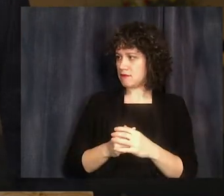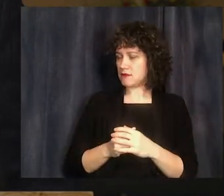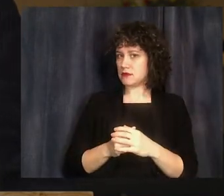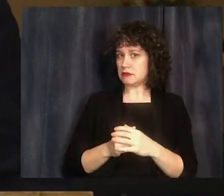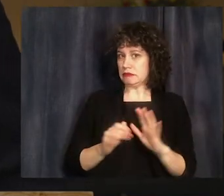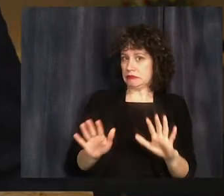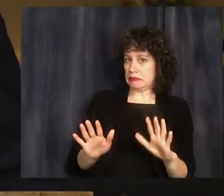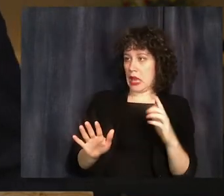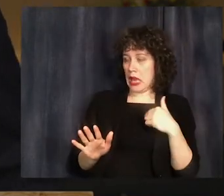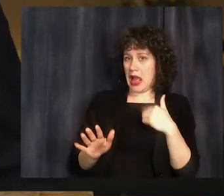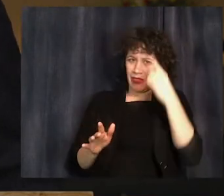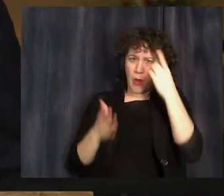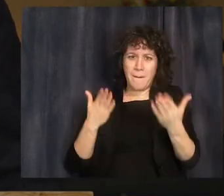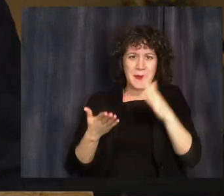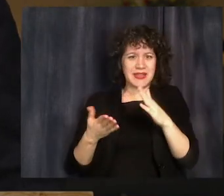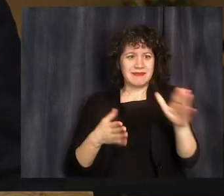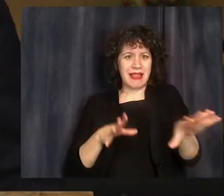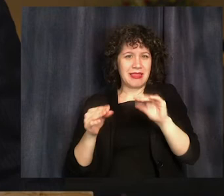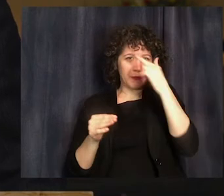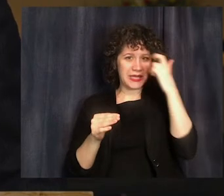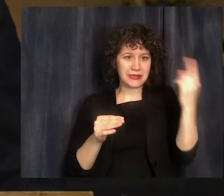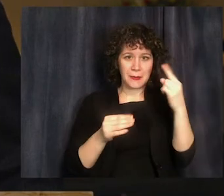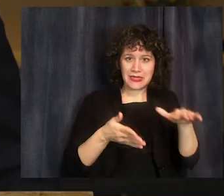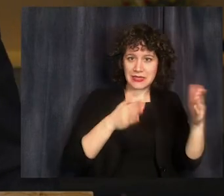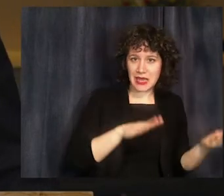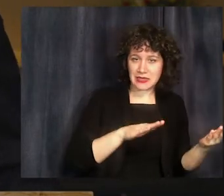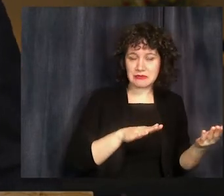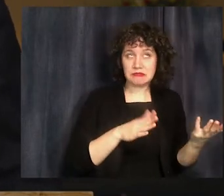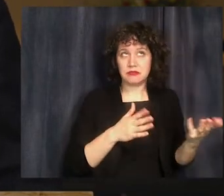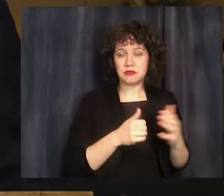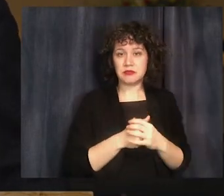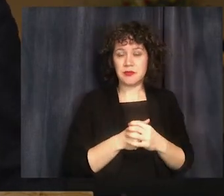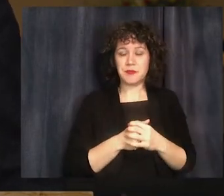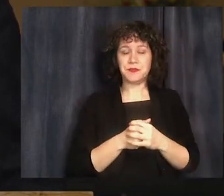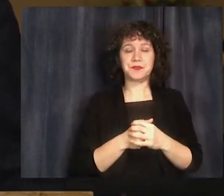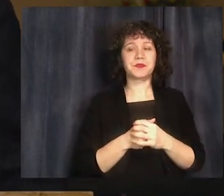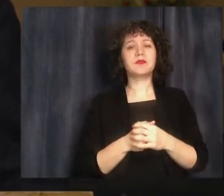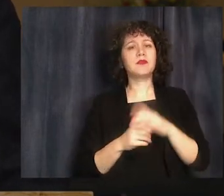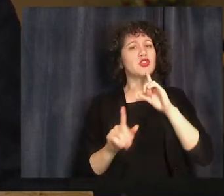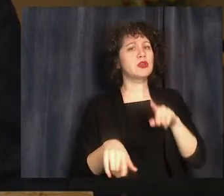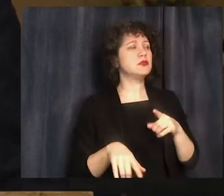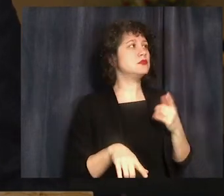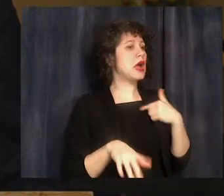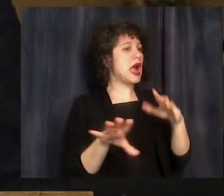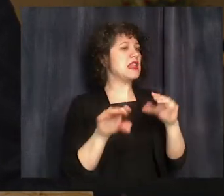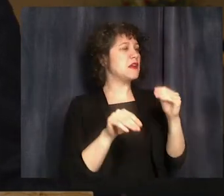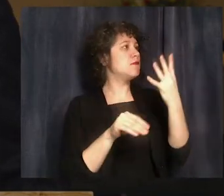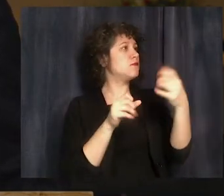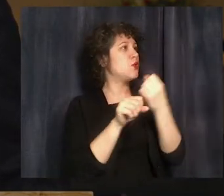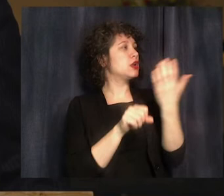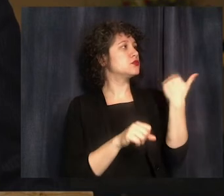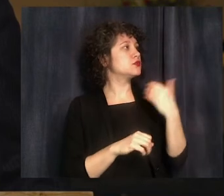Proceeding carefully, assuming a death might have something to do with Betty's aversion to remaining in the house, she answered, "I left there about 4 years